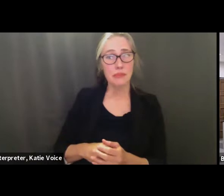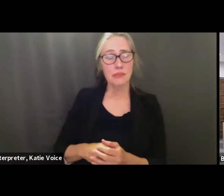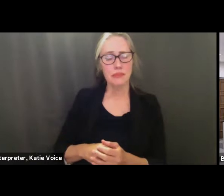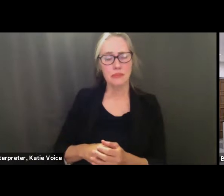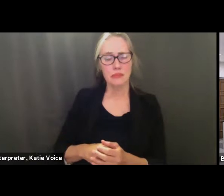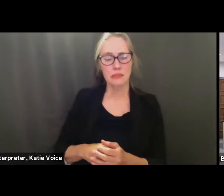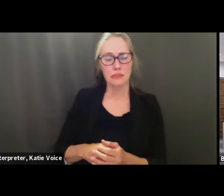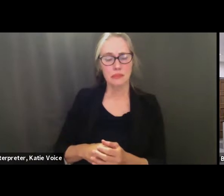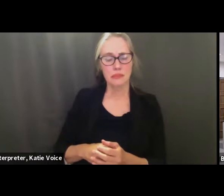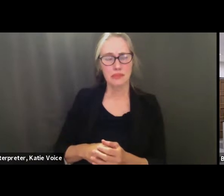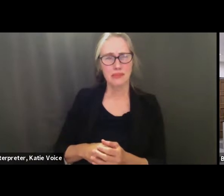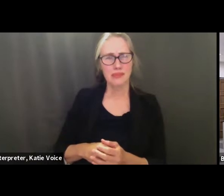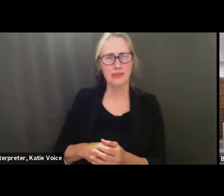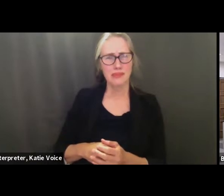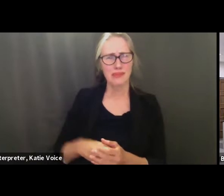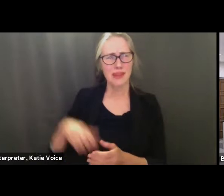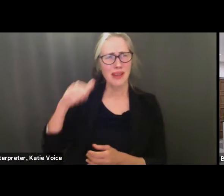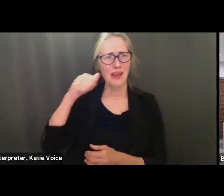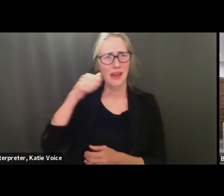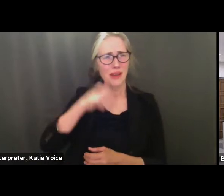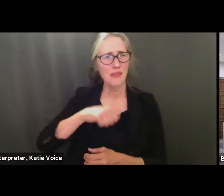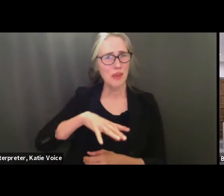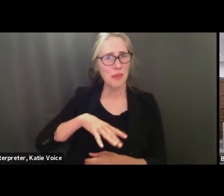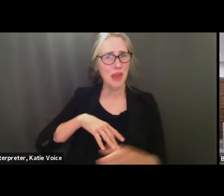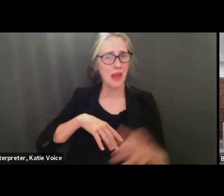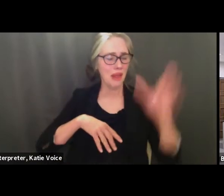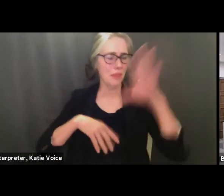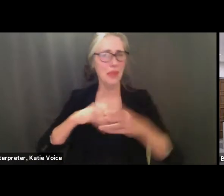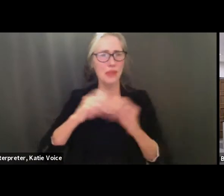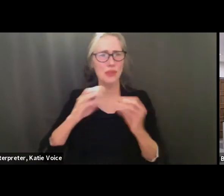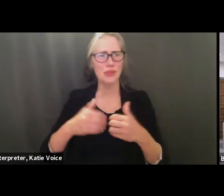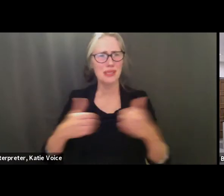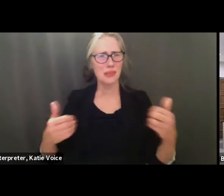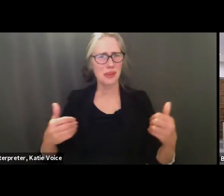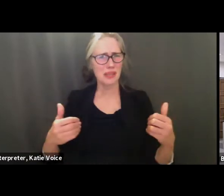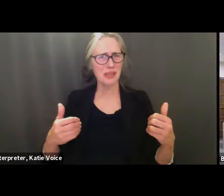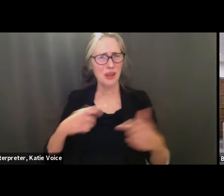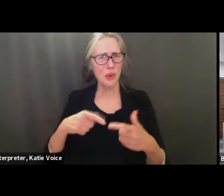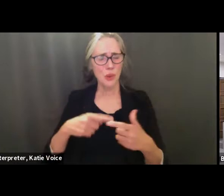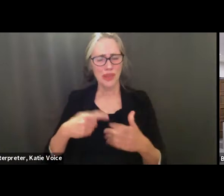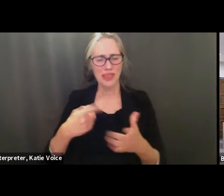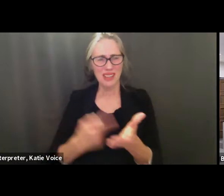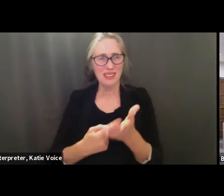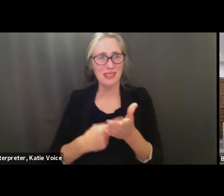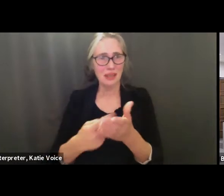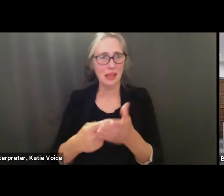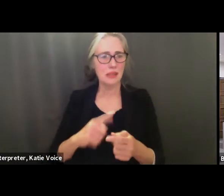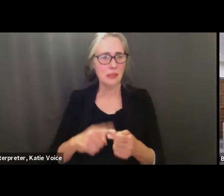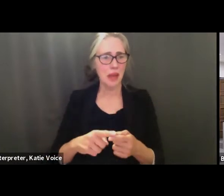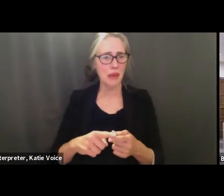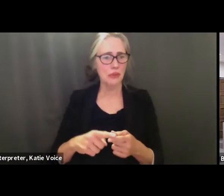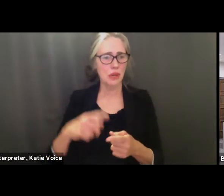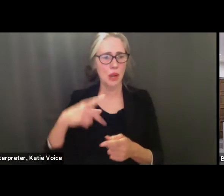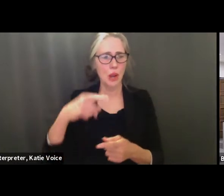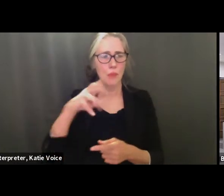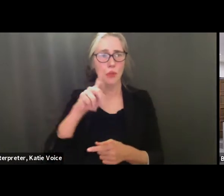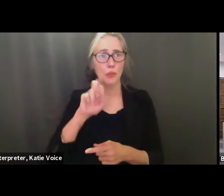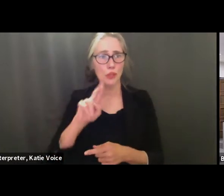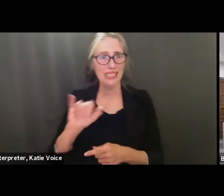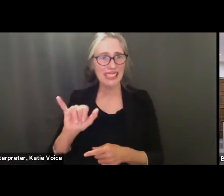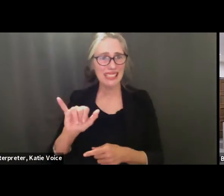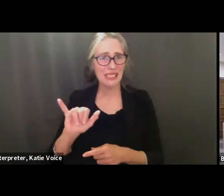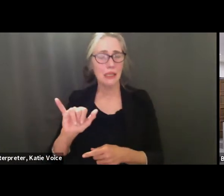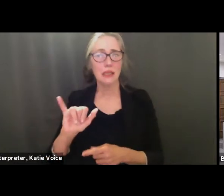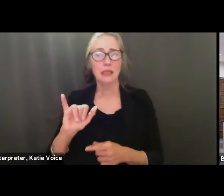male and female students being separated with having talks about puberty and sex ed? This shouldn't happen because the